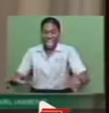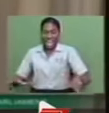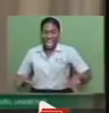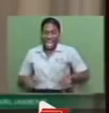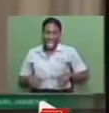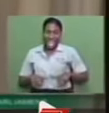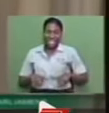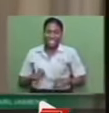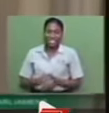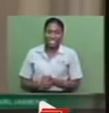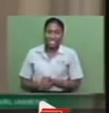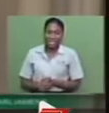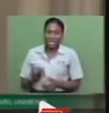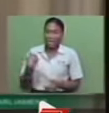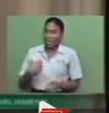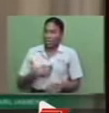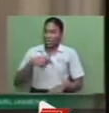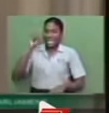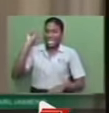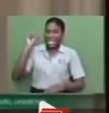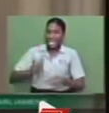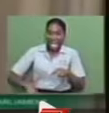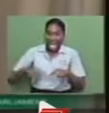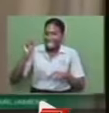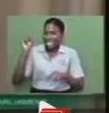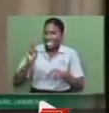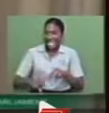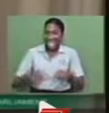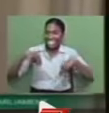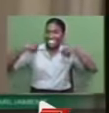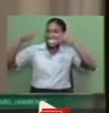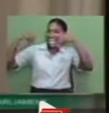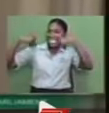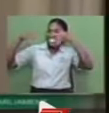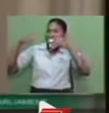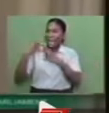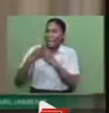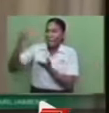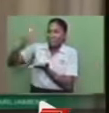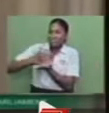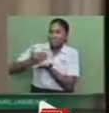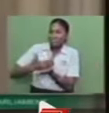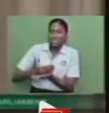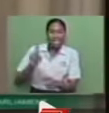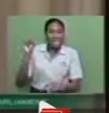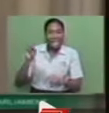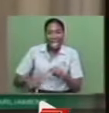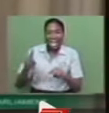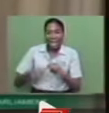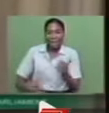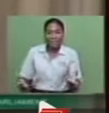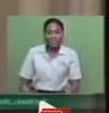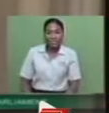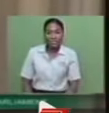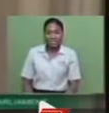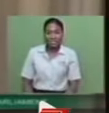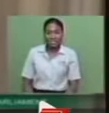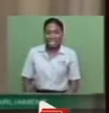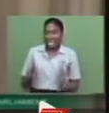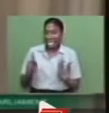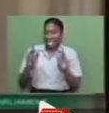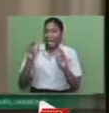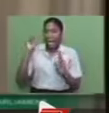be globally competitive. I've been talking about agriculture for a while now. The Prime Minister said, don't bother with Kamla. Don't bother with that